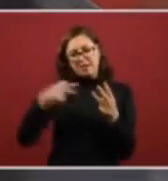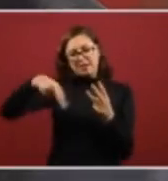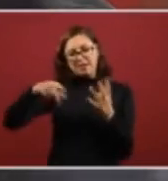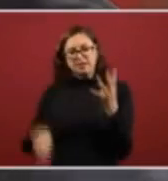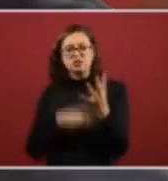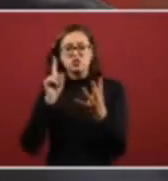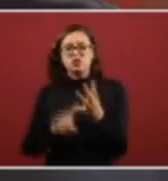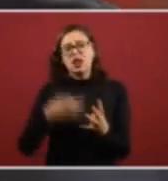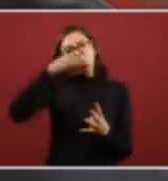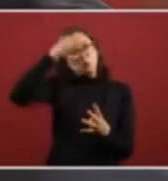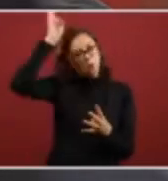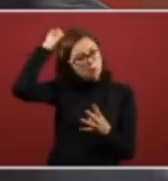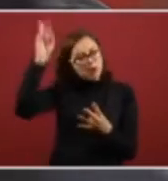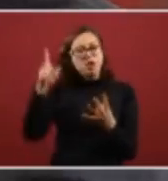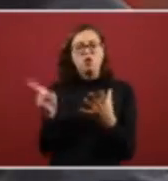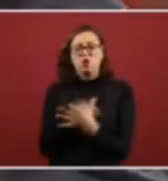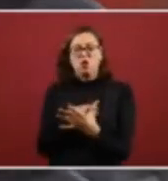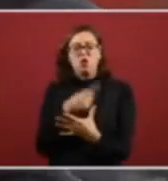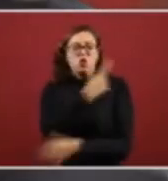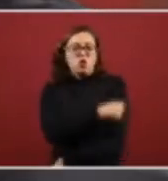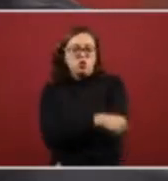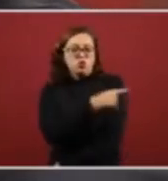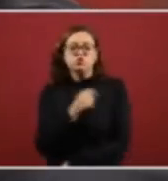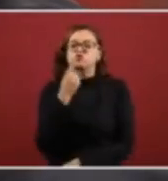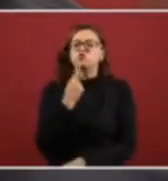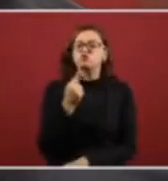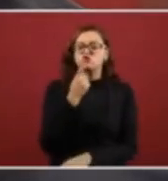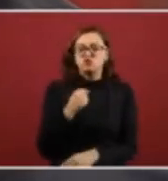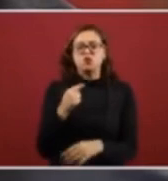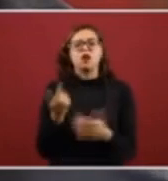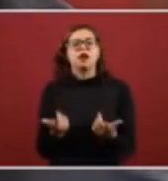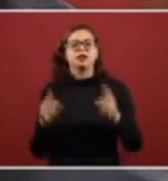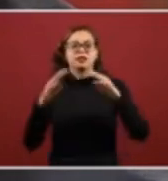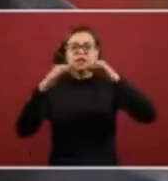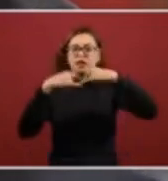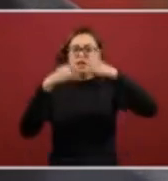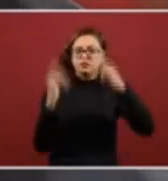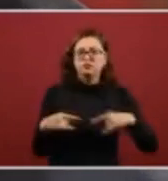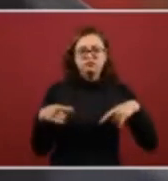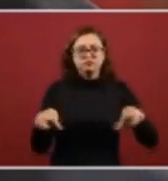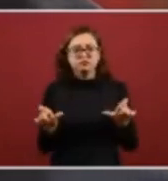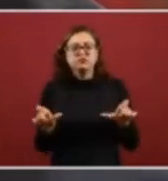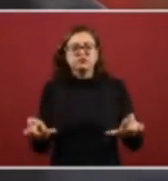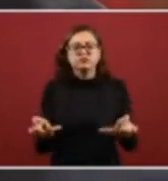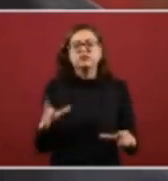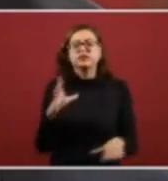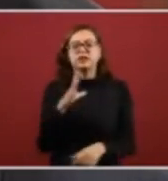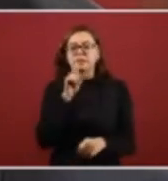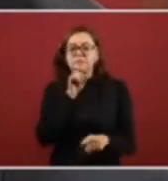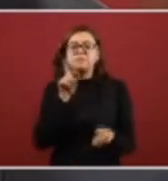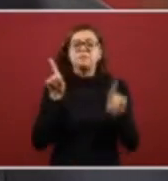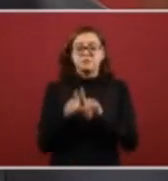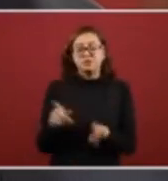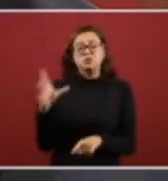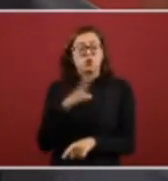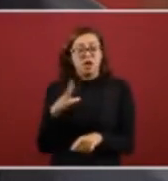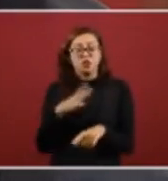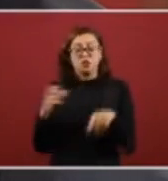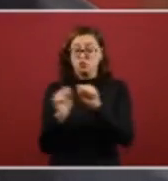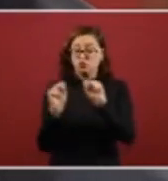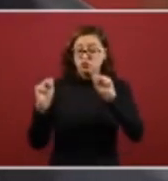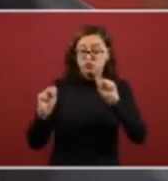the Red Cross, the fire workers, and they put a station, a command